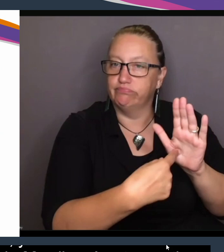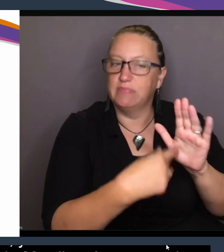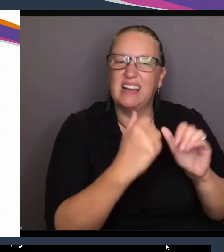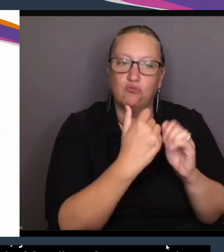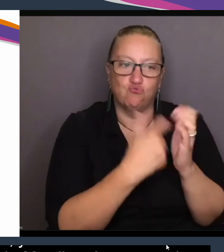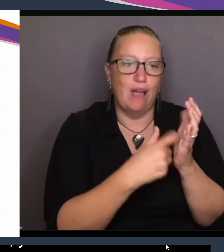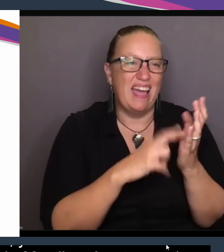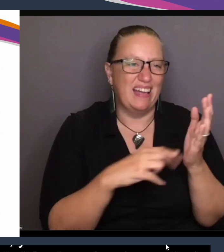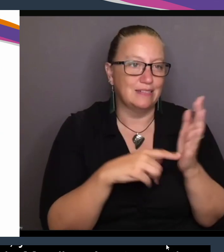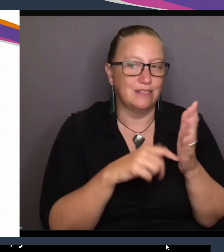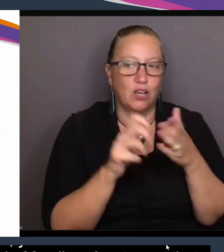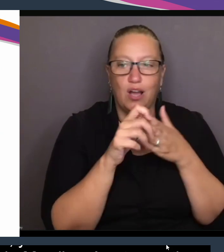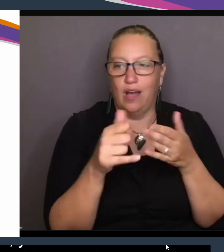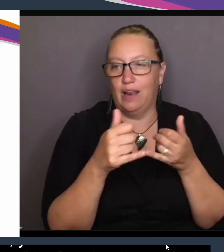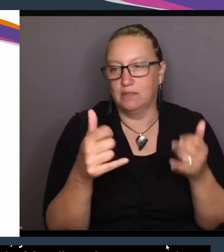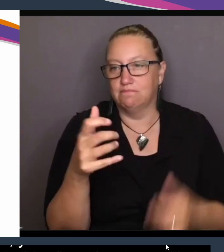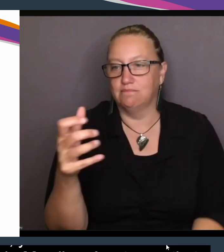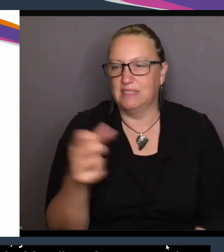guidelines.